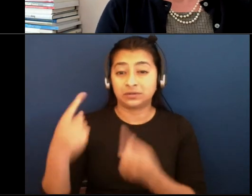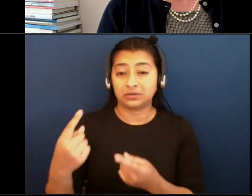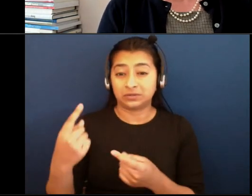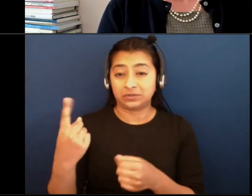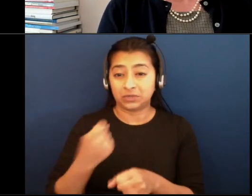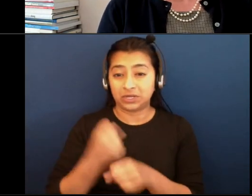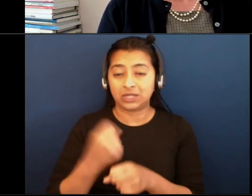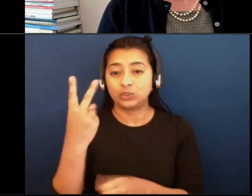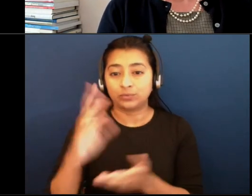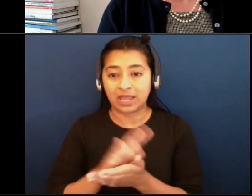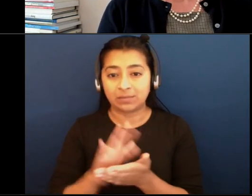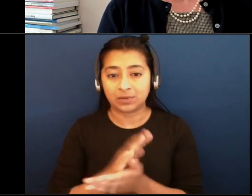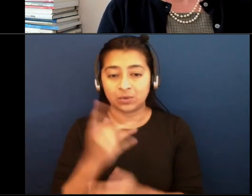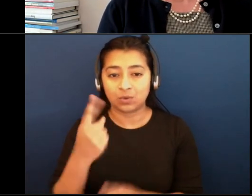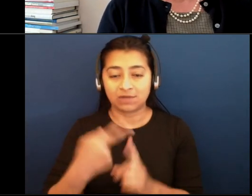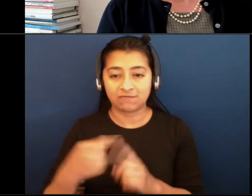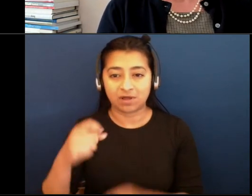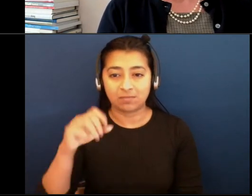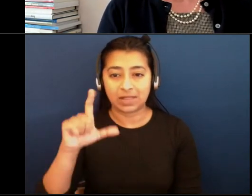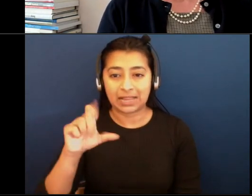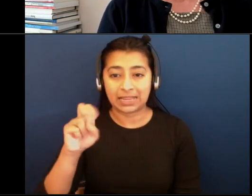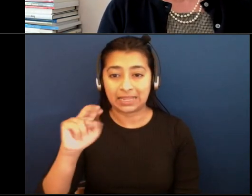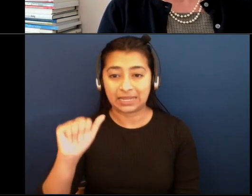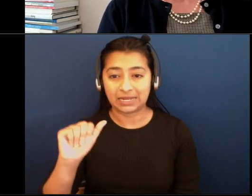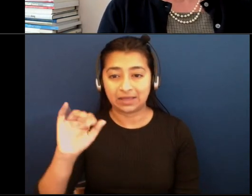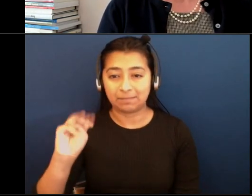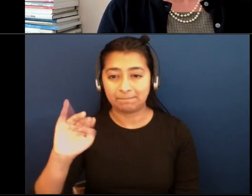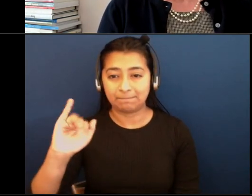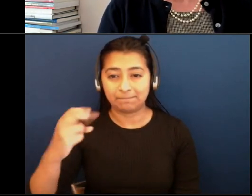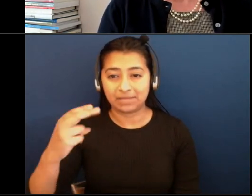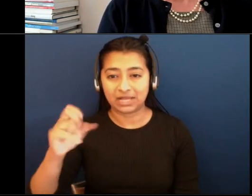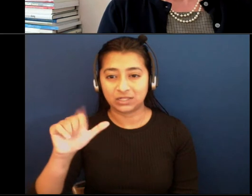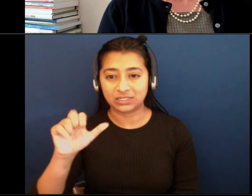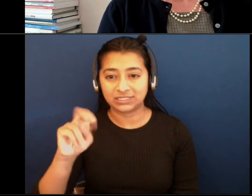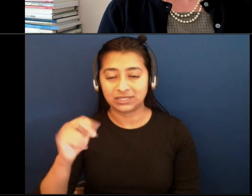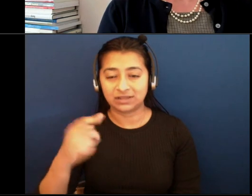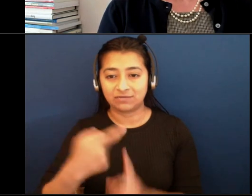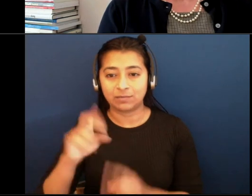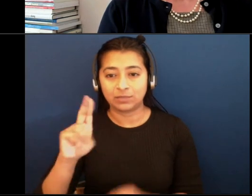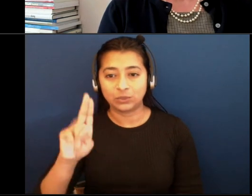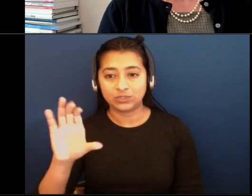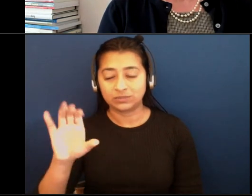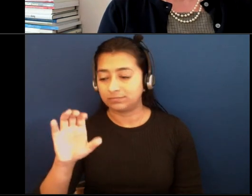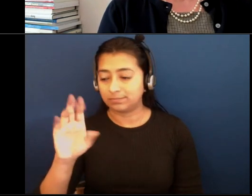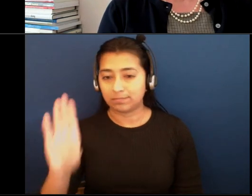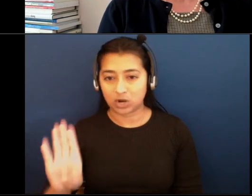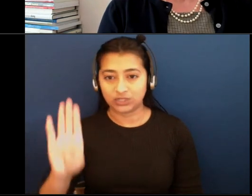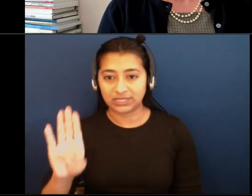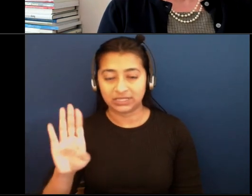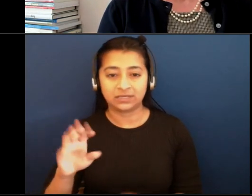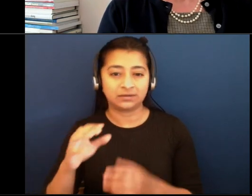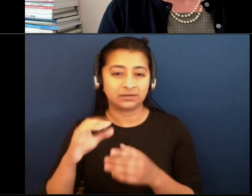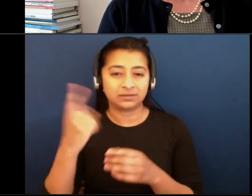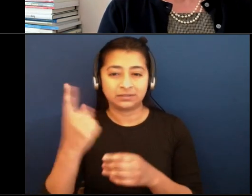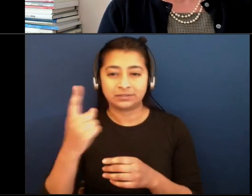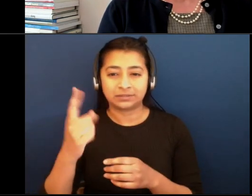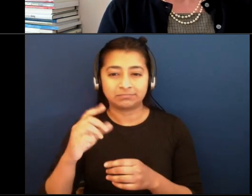by Lena Mikkelsen from UC Berkeley on, you know, some complicated syntactic phenomenon in